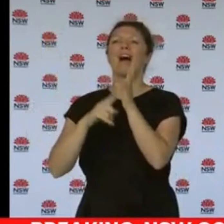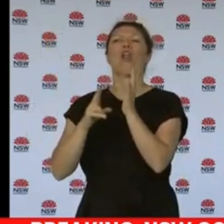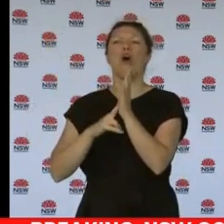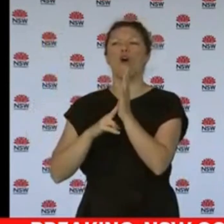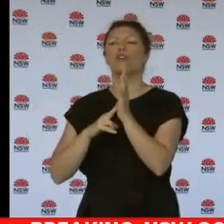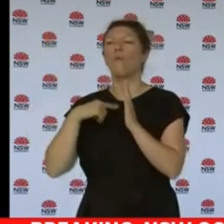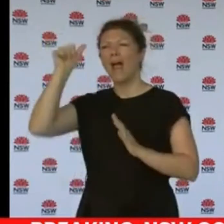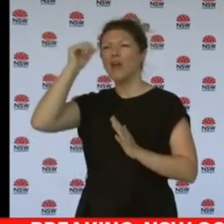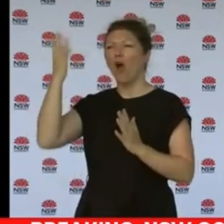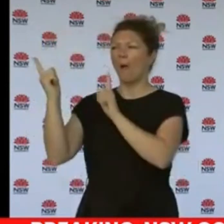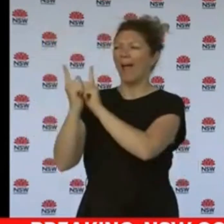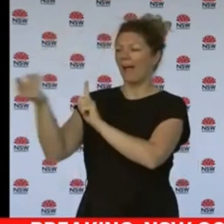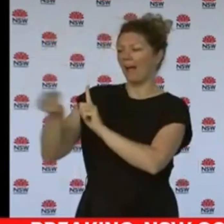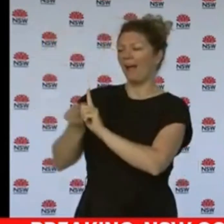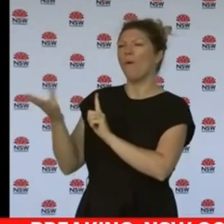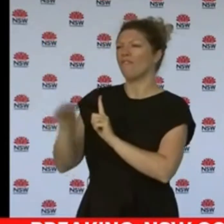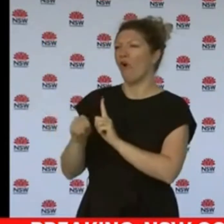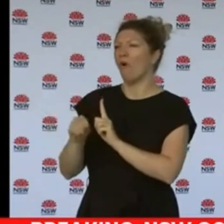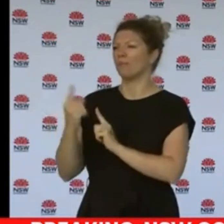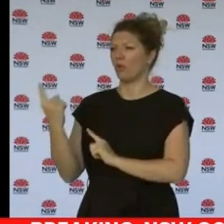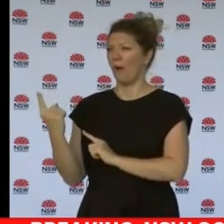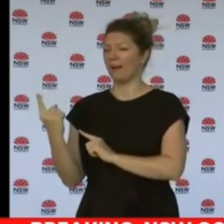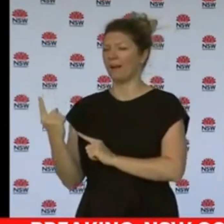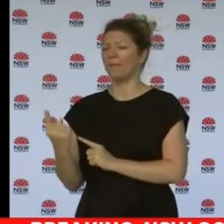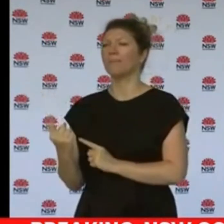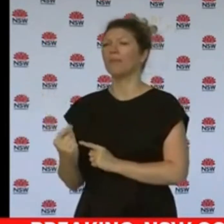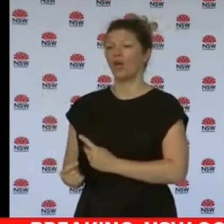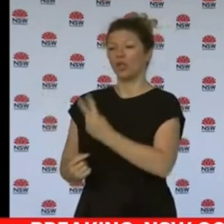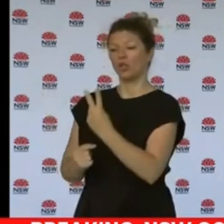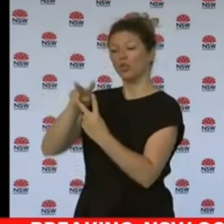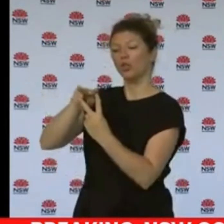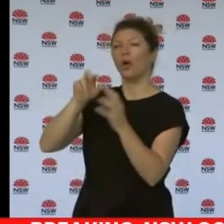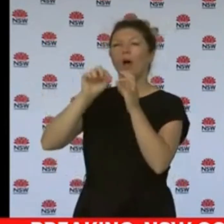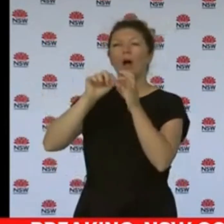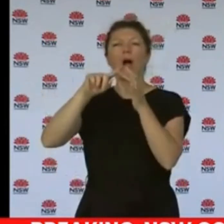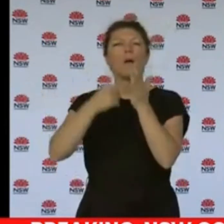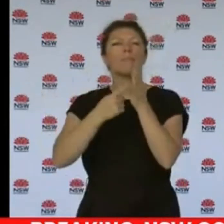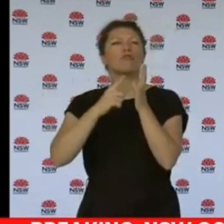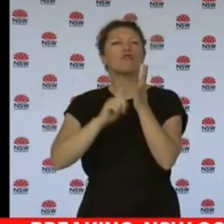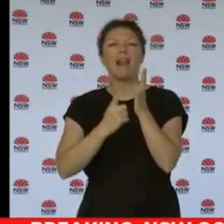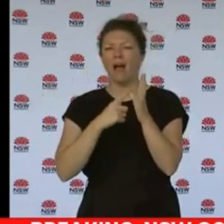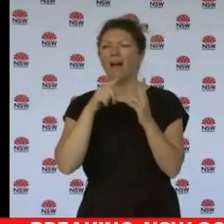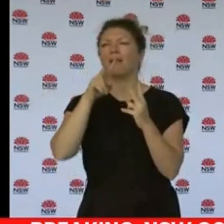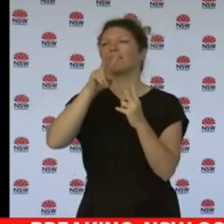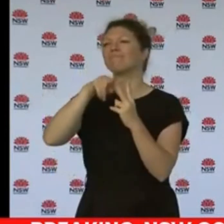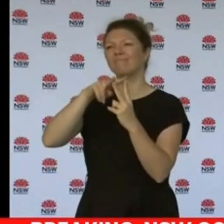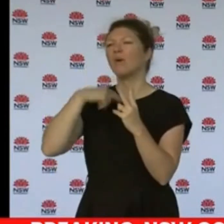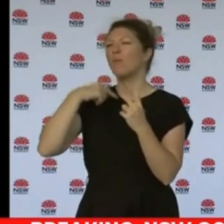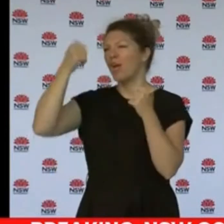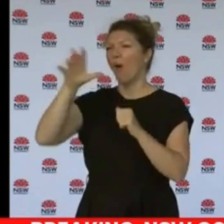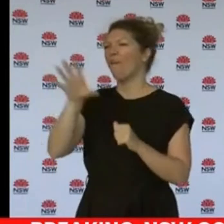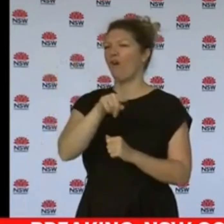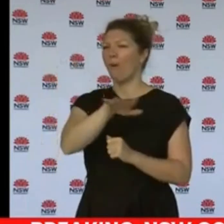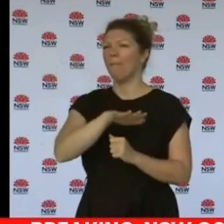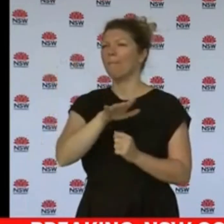is a close contact of a previously reported case. And 2 are linked to the Berejiklian cluster, a woman and man in their 30s. Both are